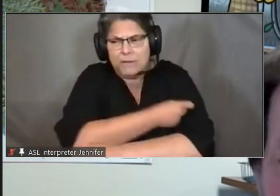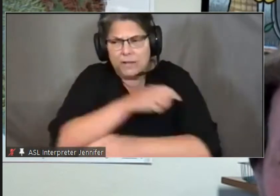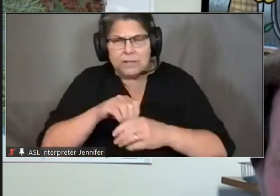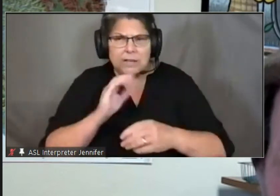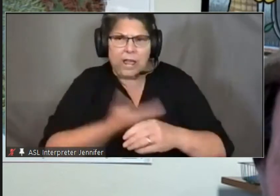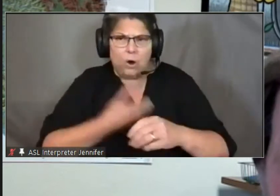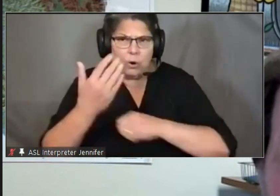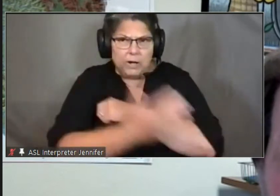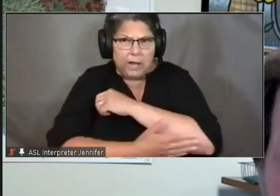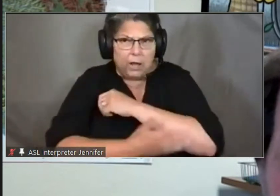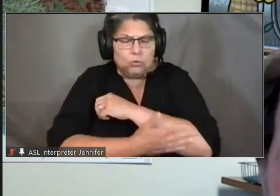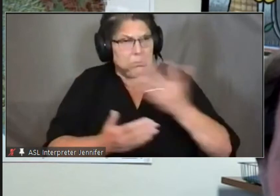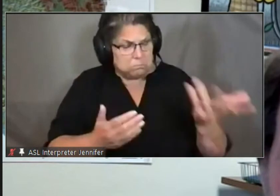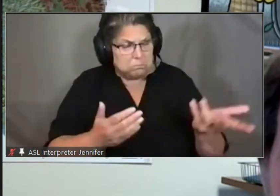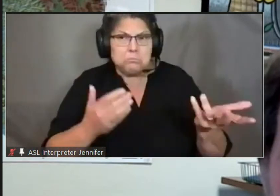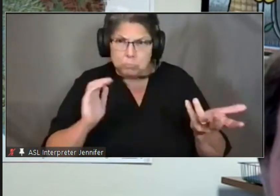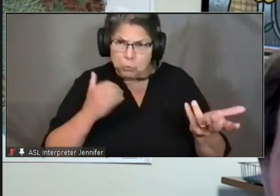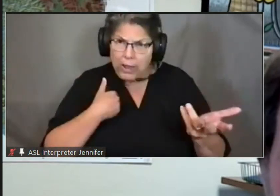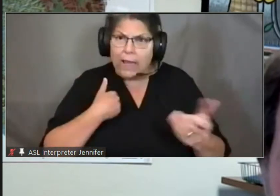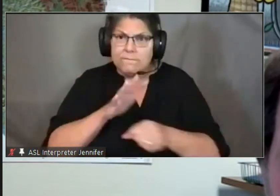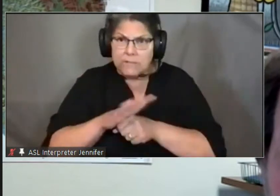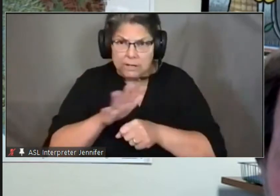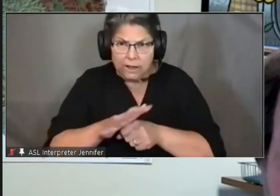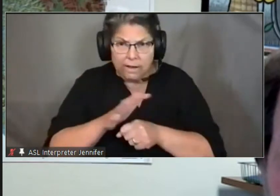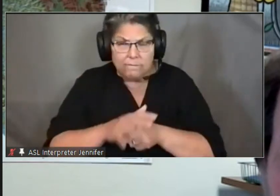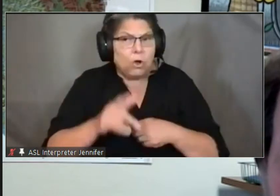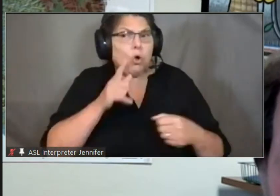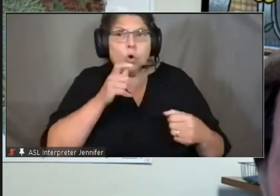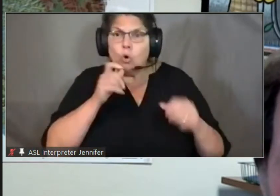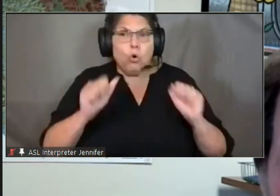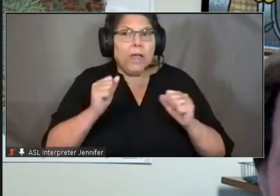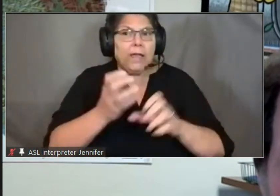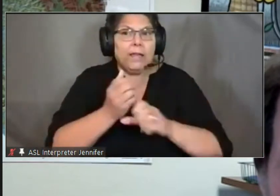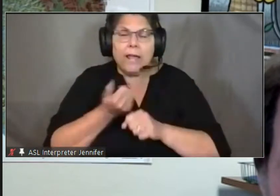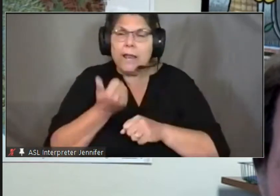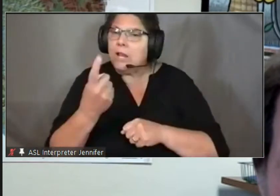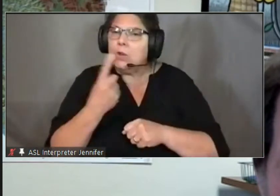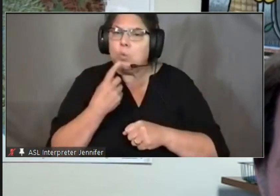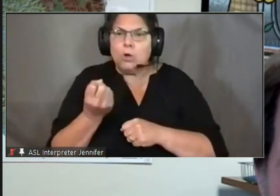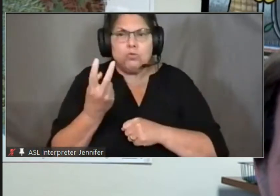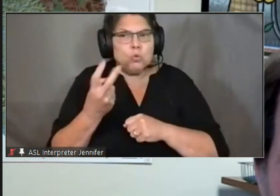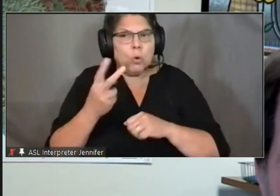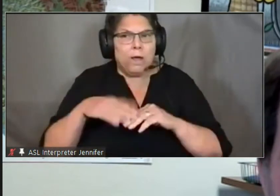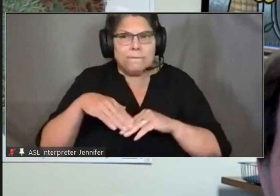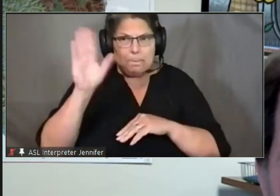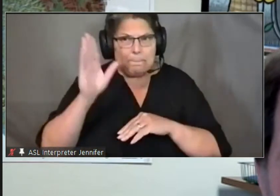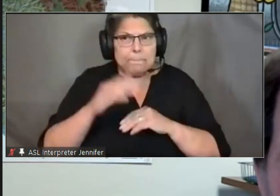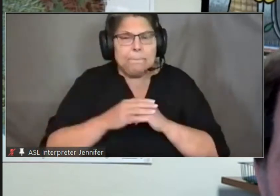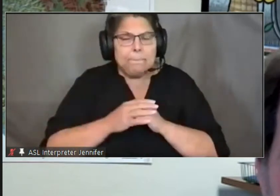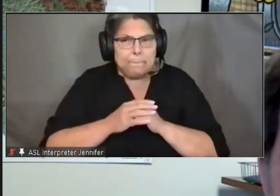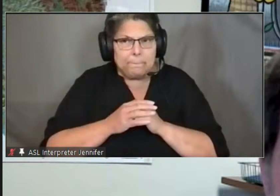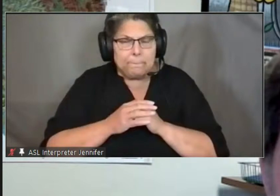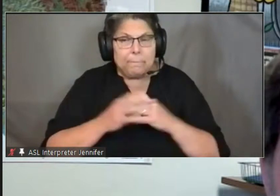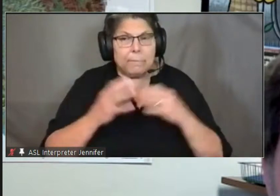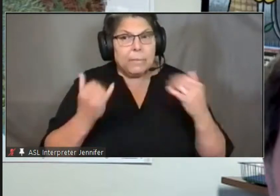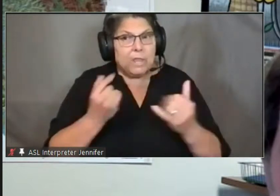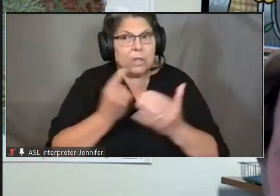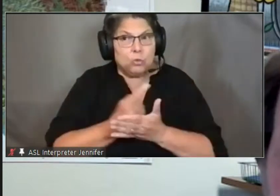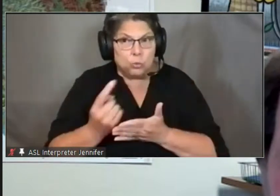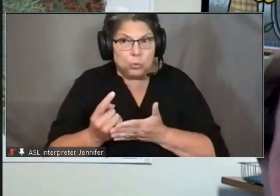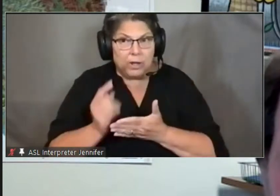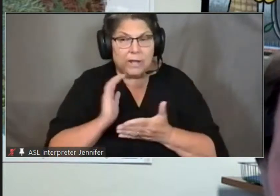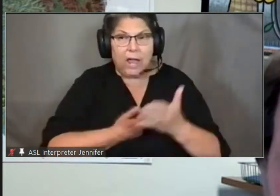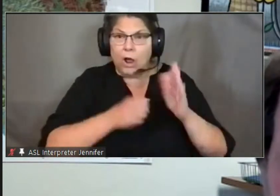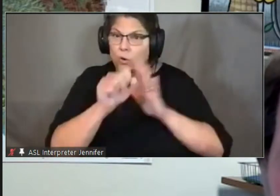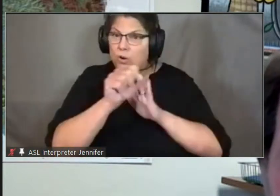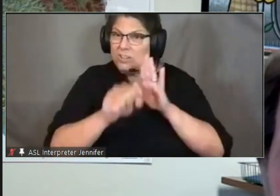supply is adequate, and the eligibility includes all those over 12 years old. This week is the state's call